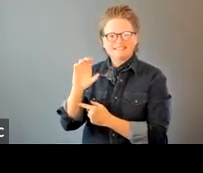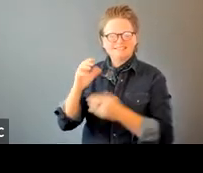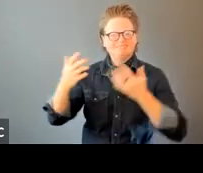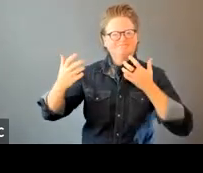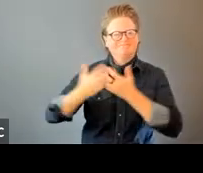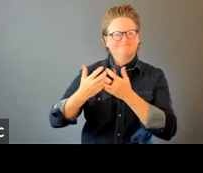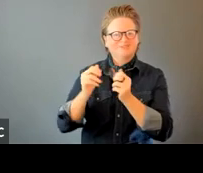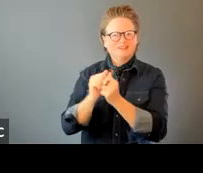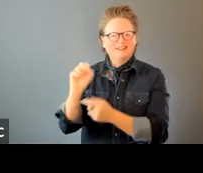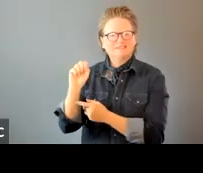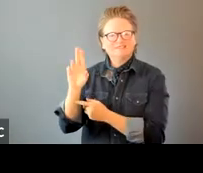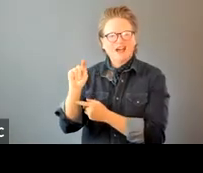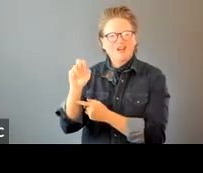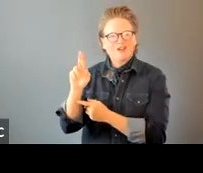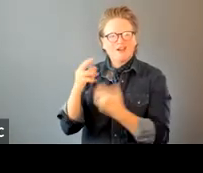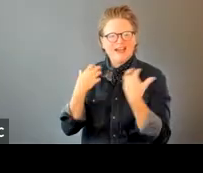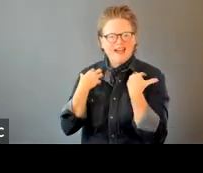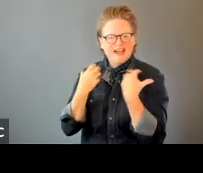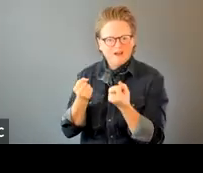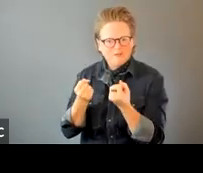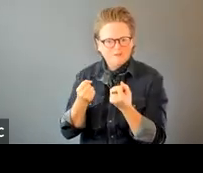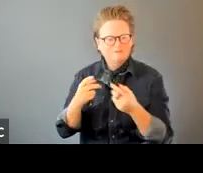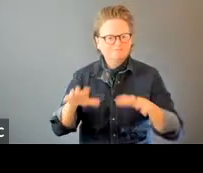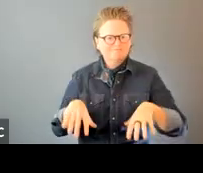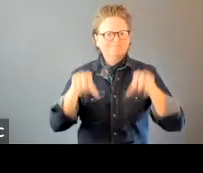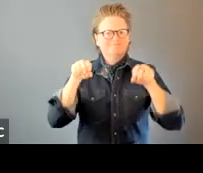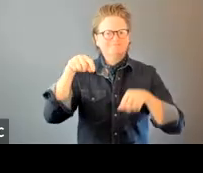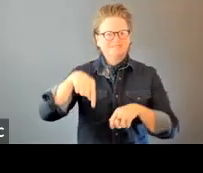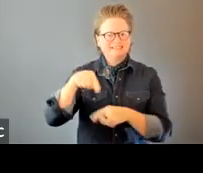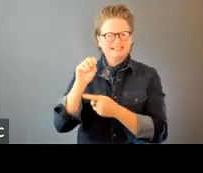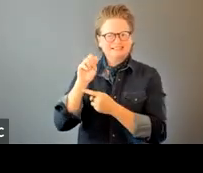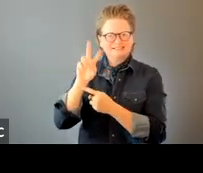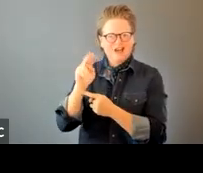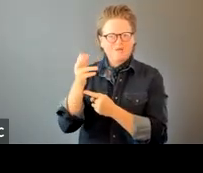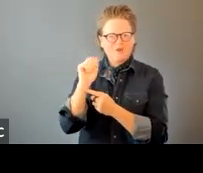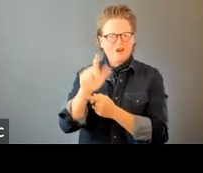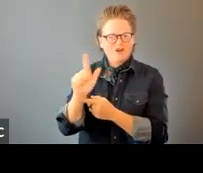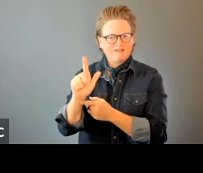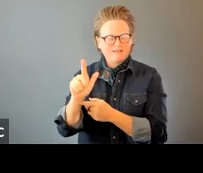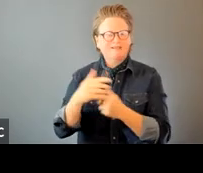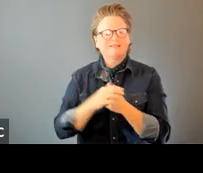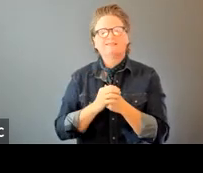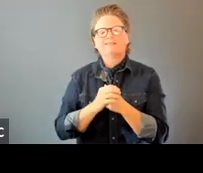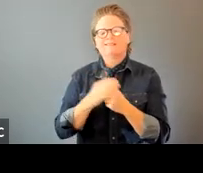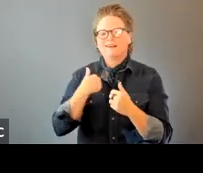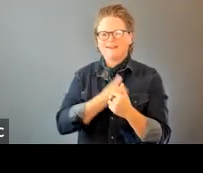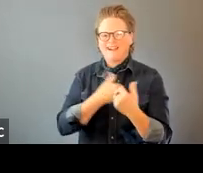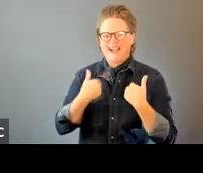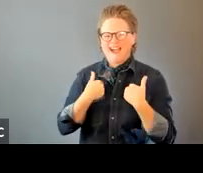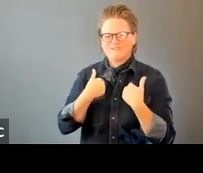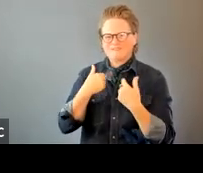between CSD and APTC, and Sutter Health is hosting this town hall.